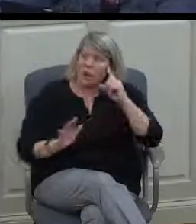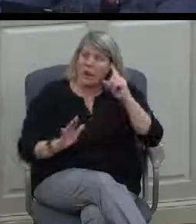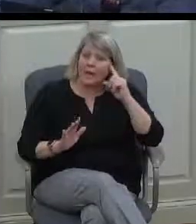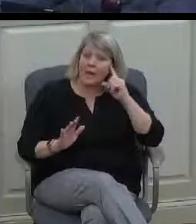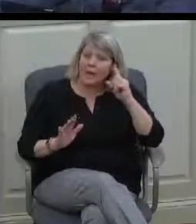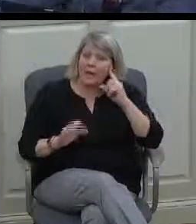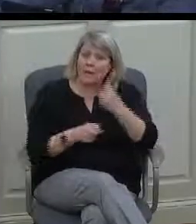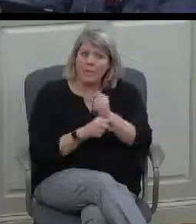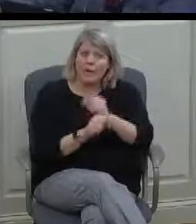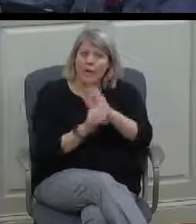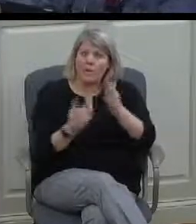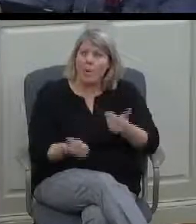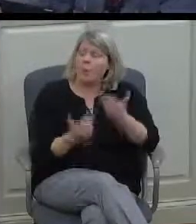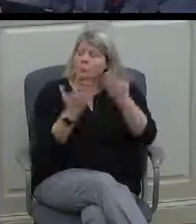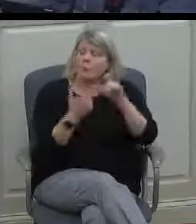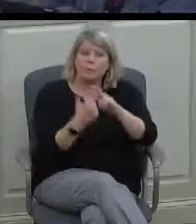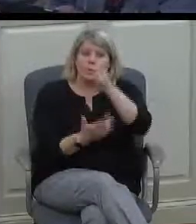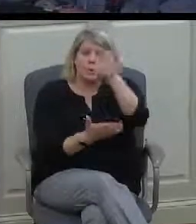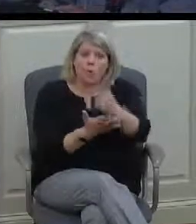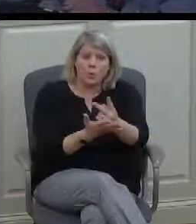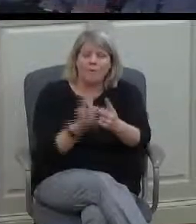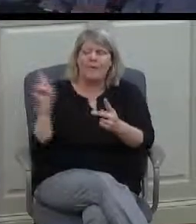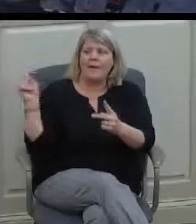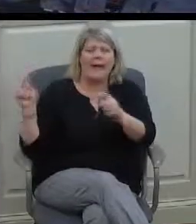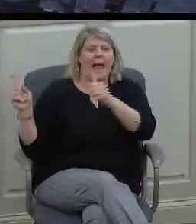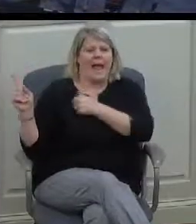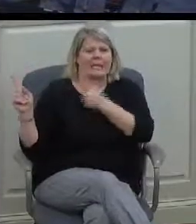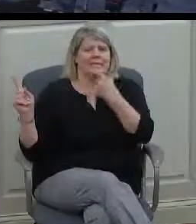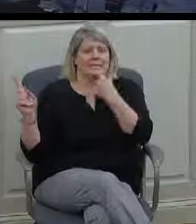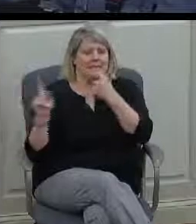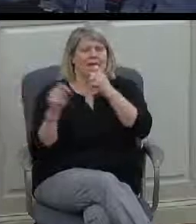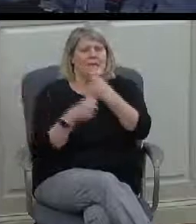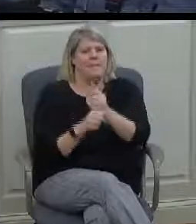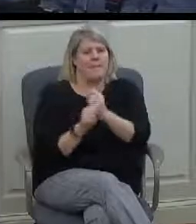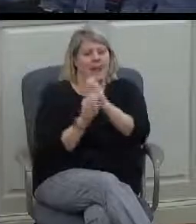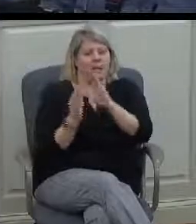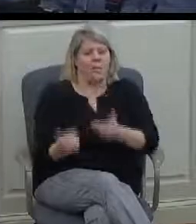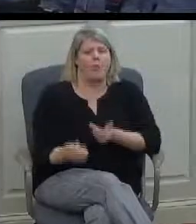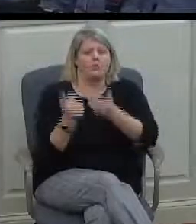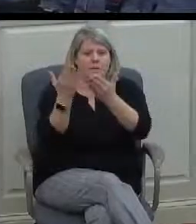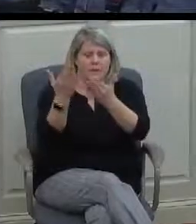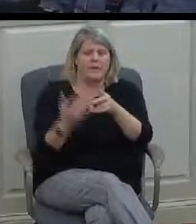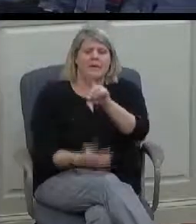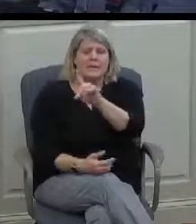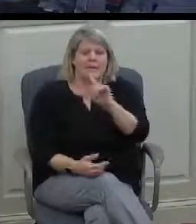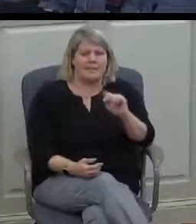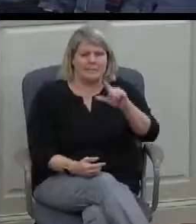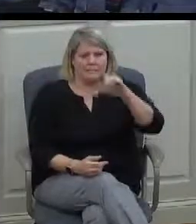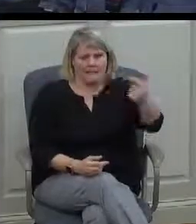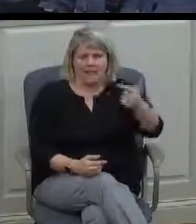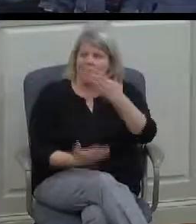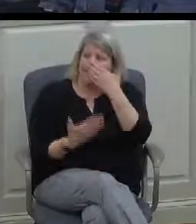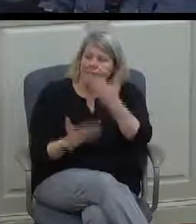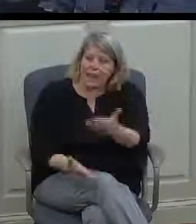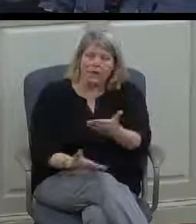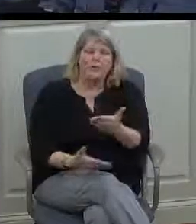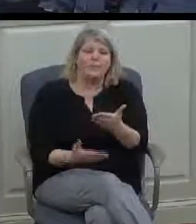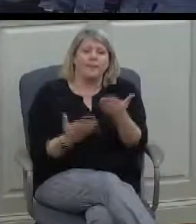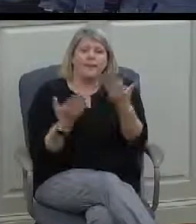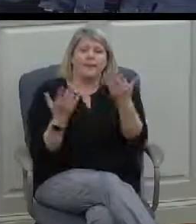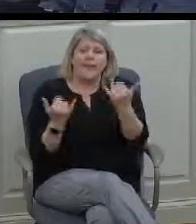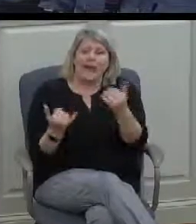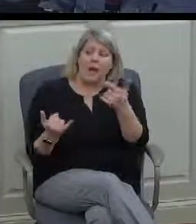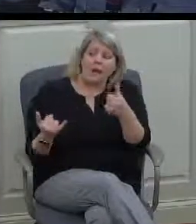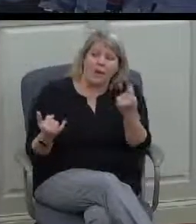the proclamation? So moved. Thank you, Second. Commissioner Atkins, second by Commissioner Terry. Thank you. You want to third it,